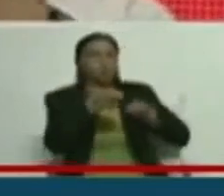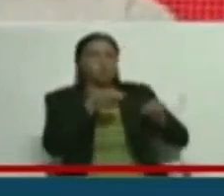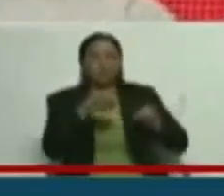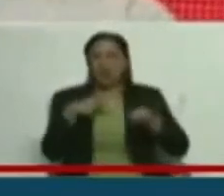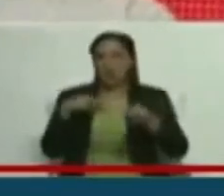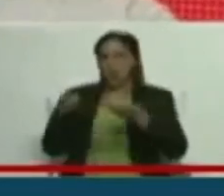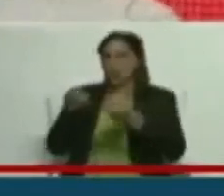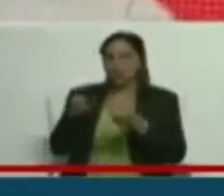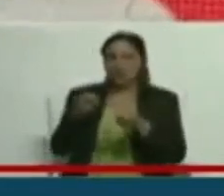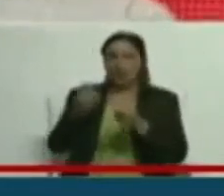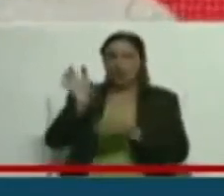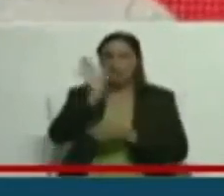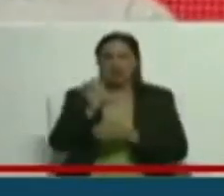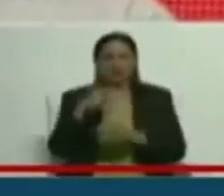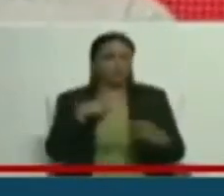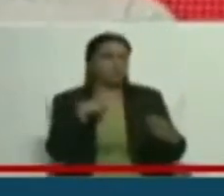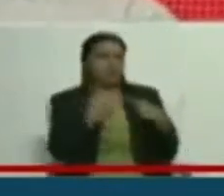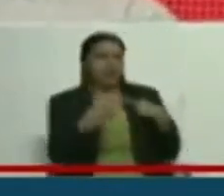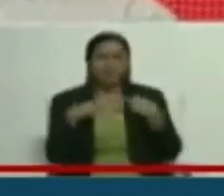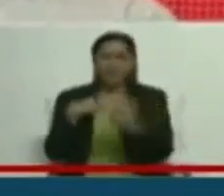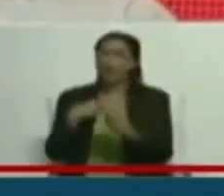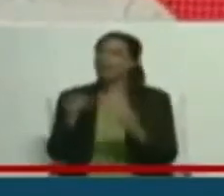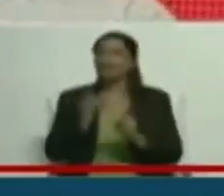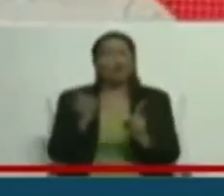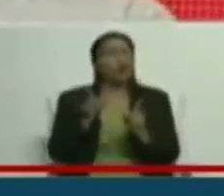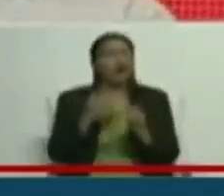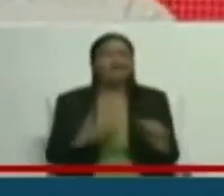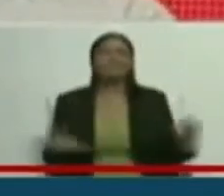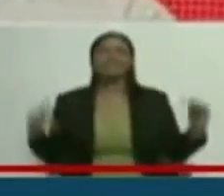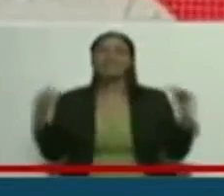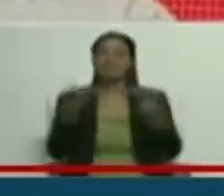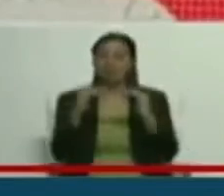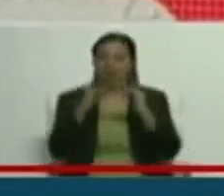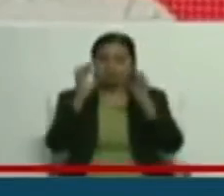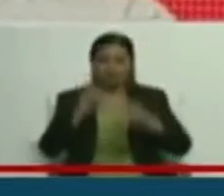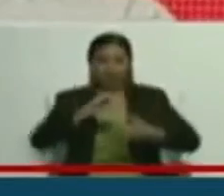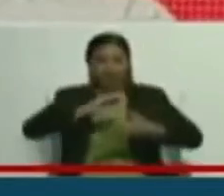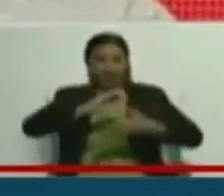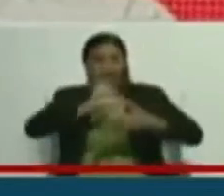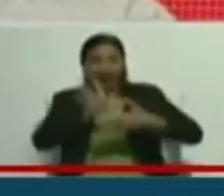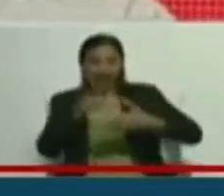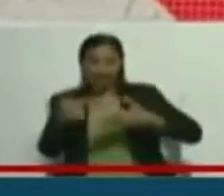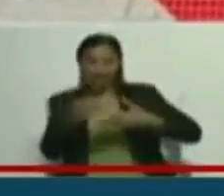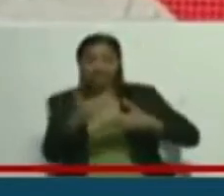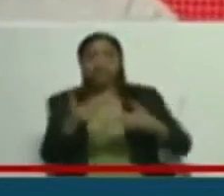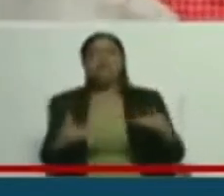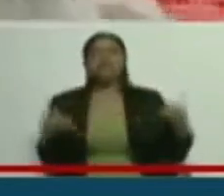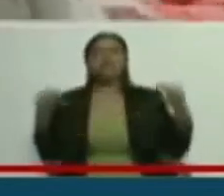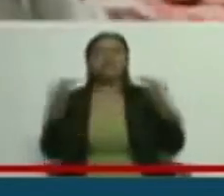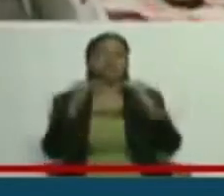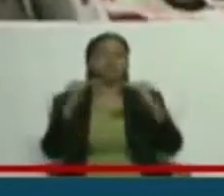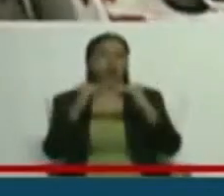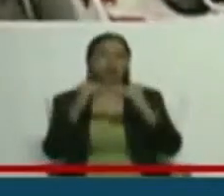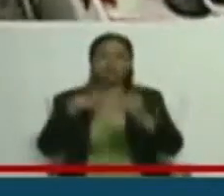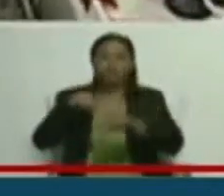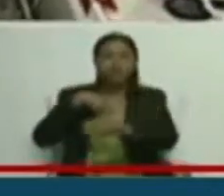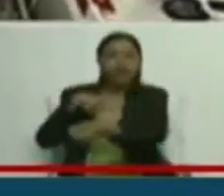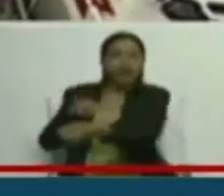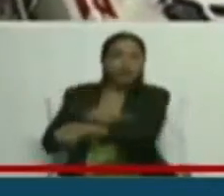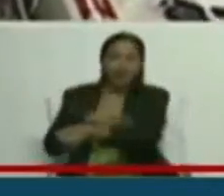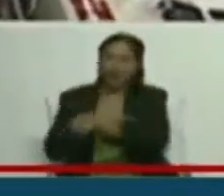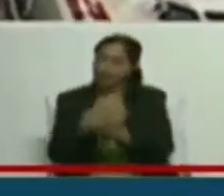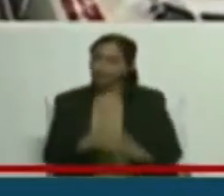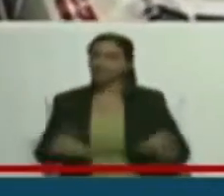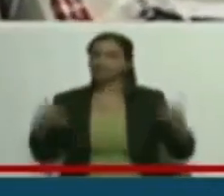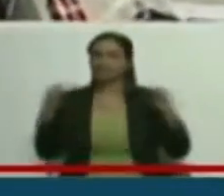domain to one another. We are all the same. We are brothers and sisters. We are the same. And in